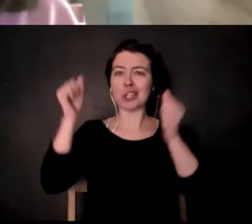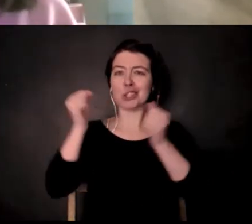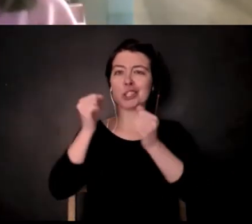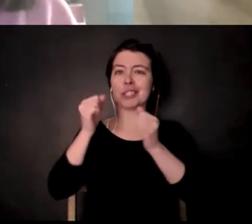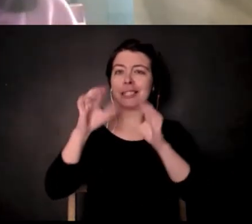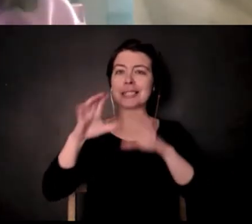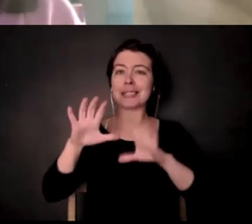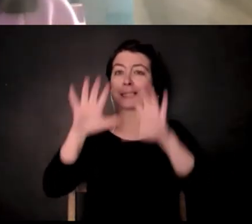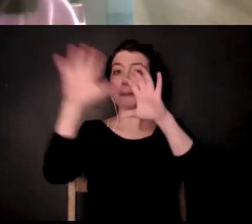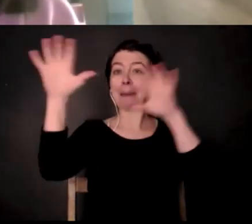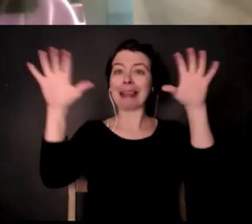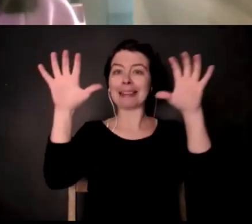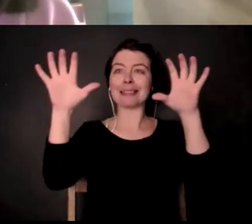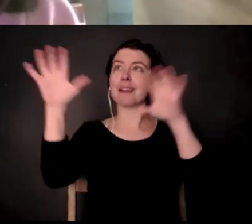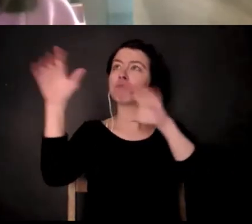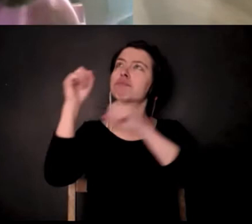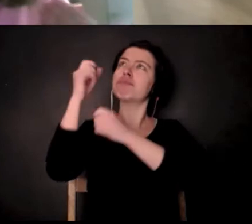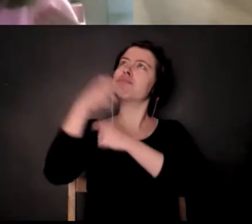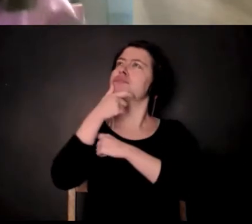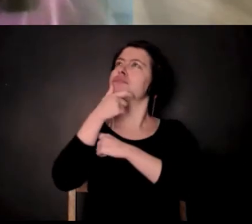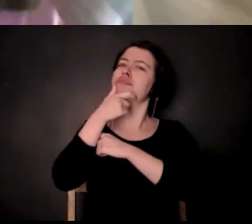as well. Because I think one thing is that